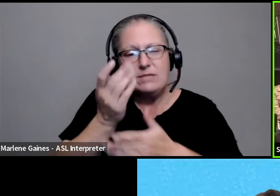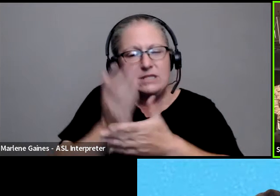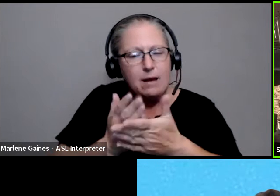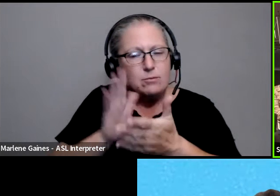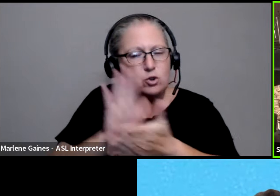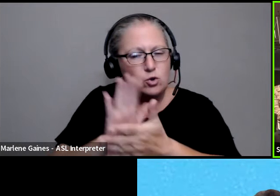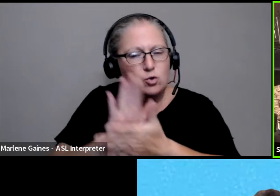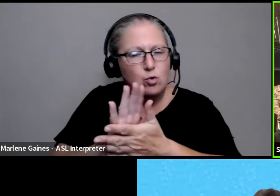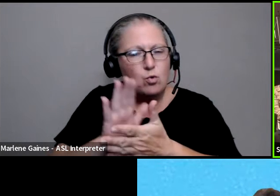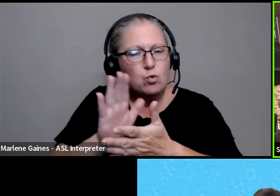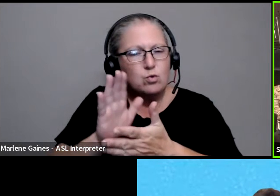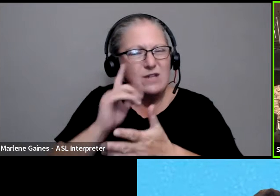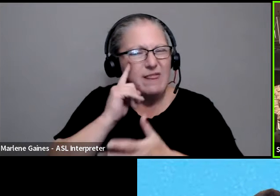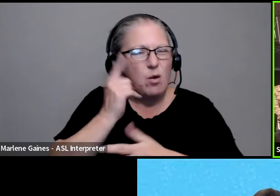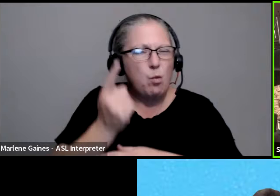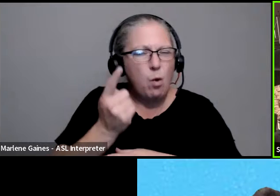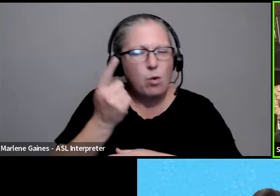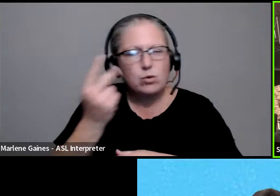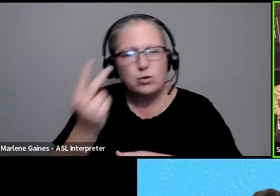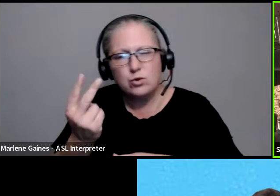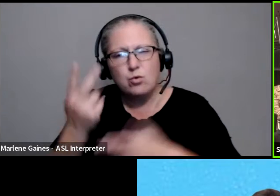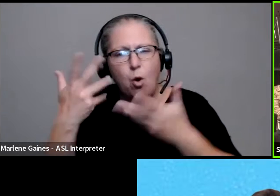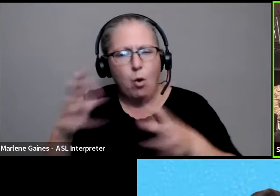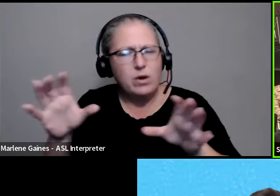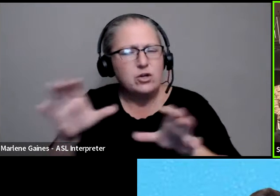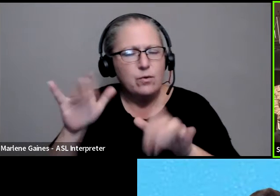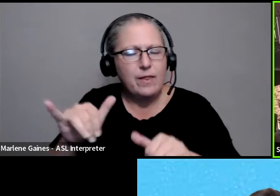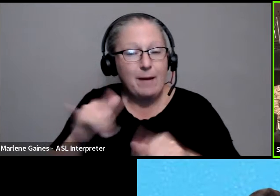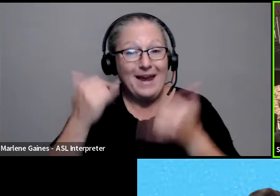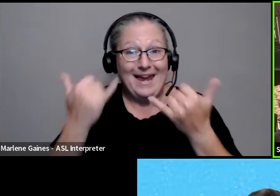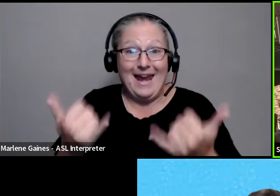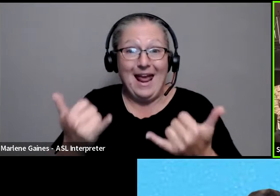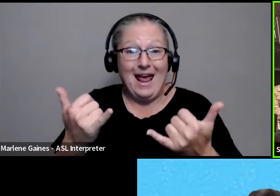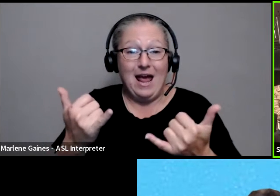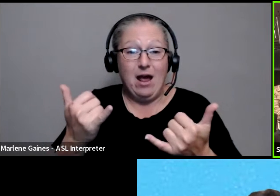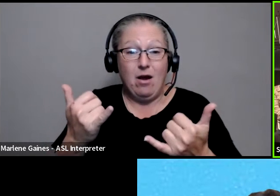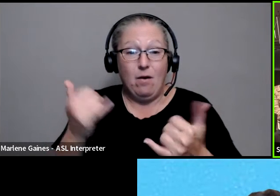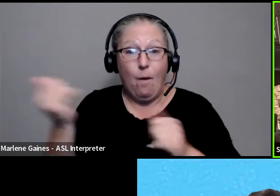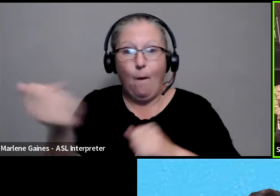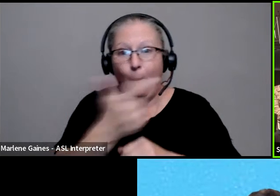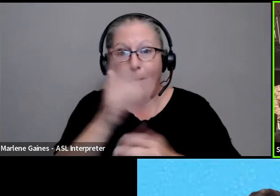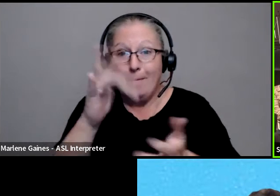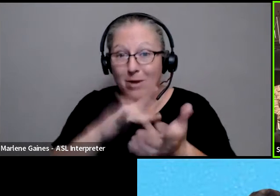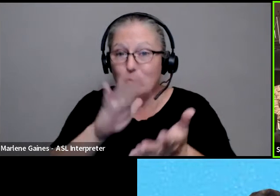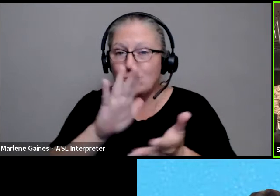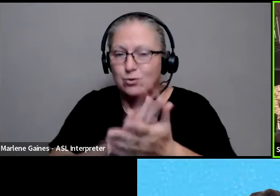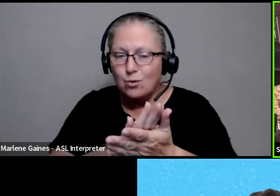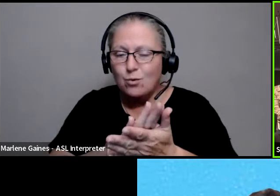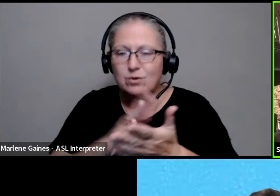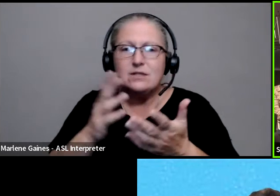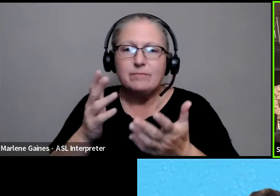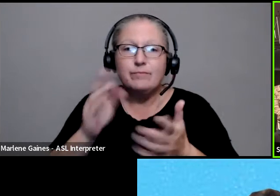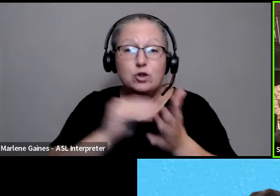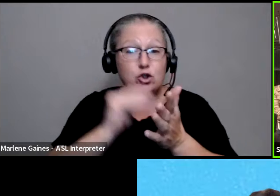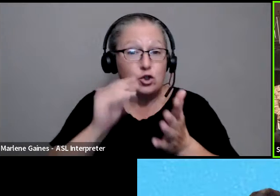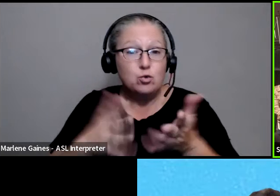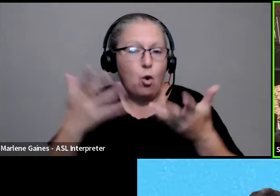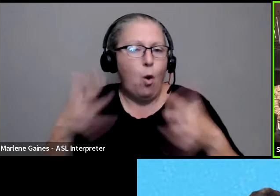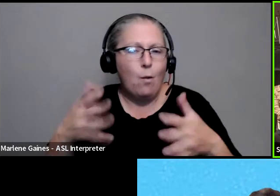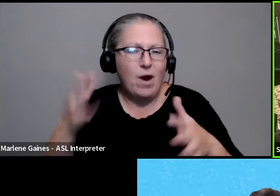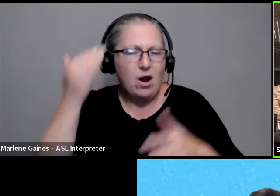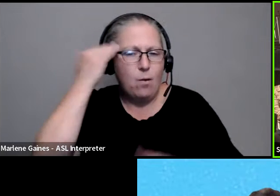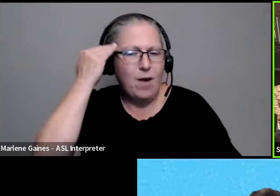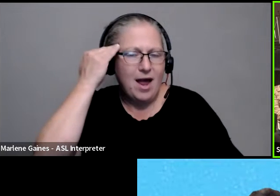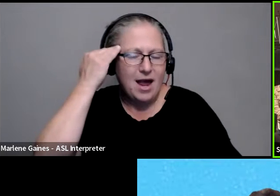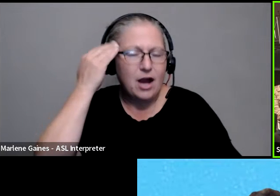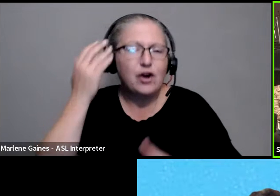there was like only 1 or 2 that might have done it, Oh, but okay. now like kind of like all the middle schools. And Mhm. so students were already